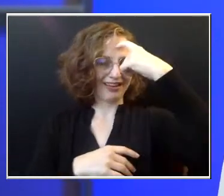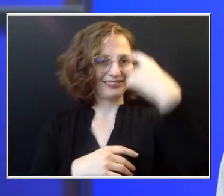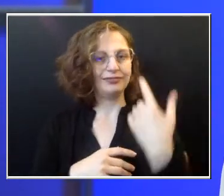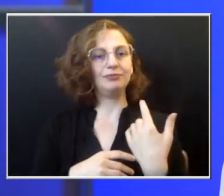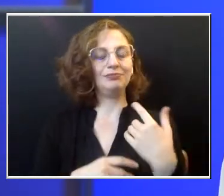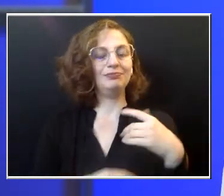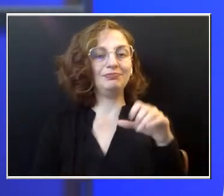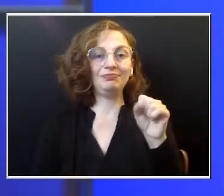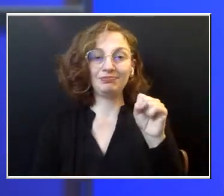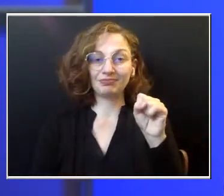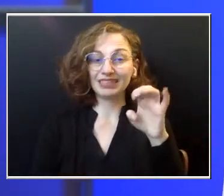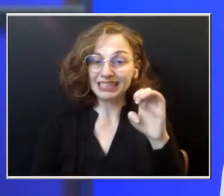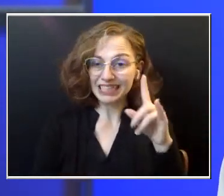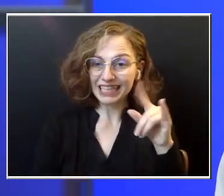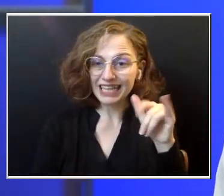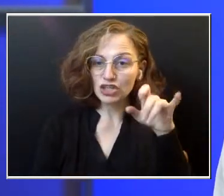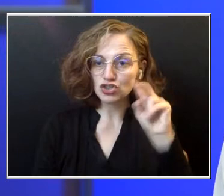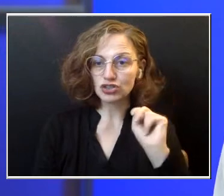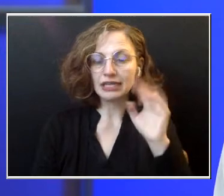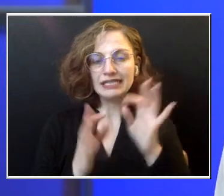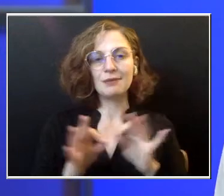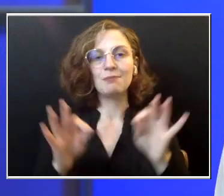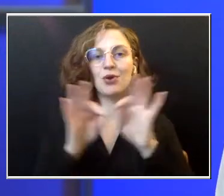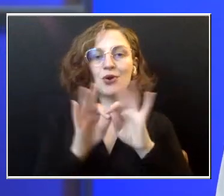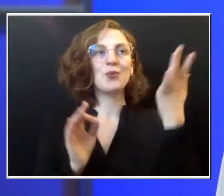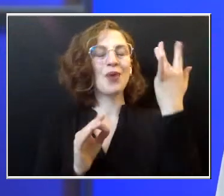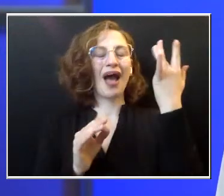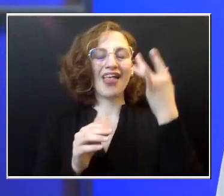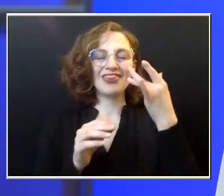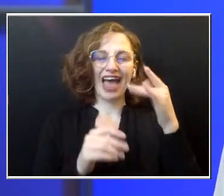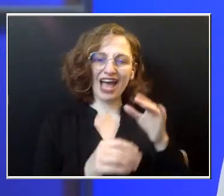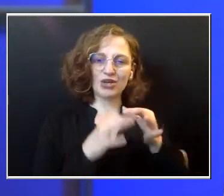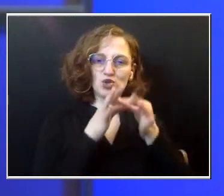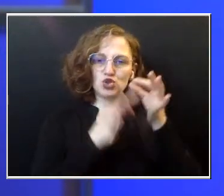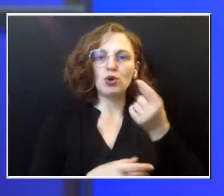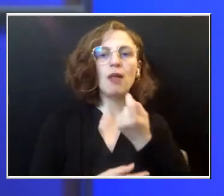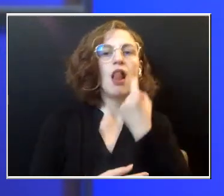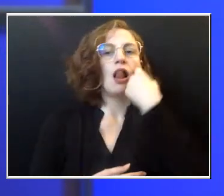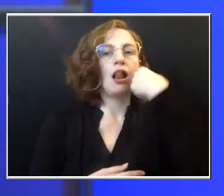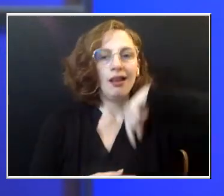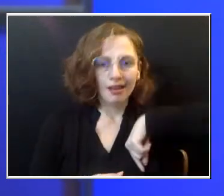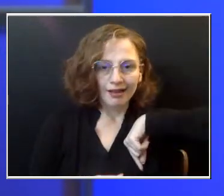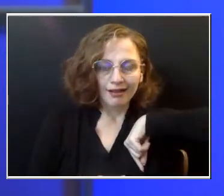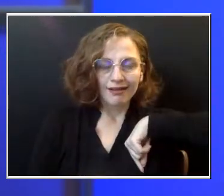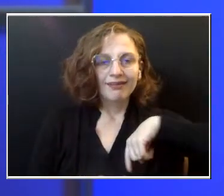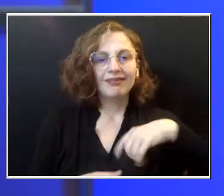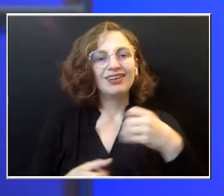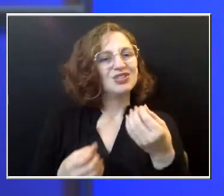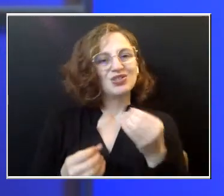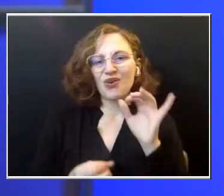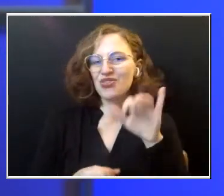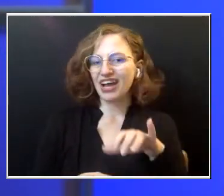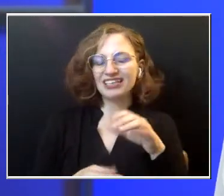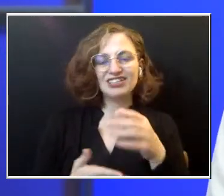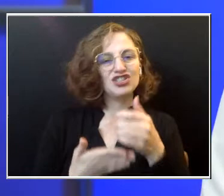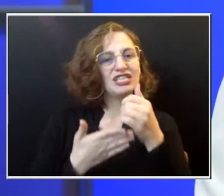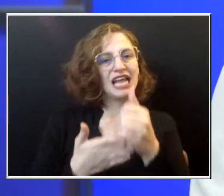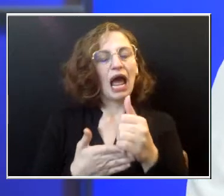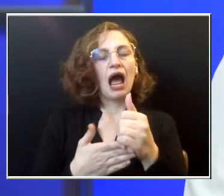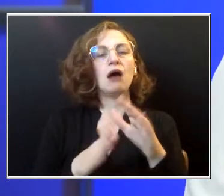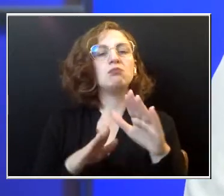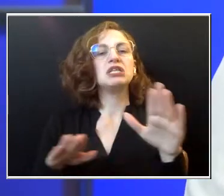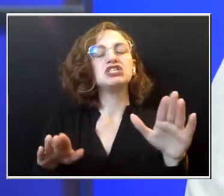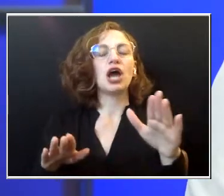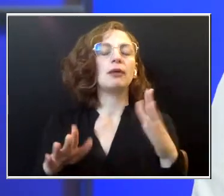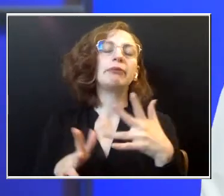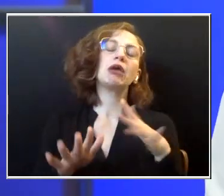throat. And so sedation helps keep Camden calm while he's in the ICU. It's just medications to provide comfort. A medically